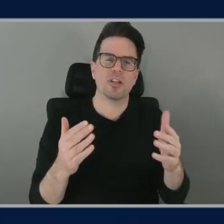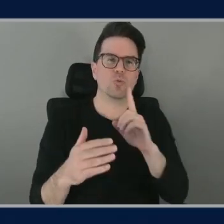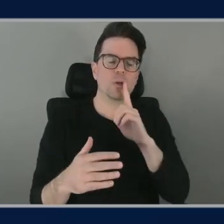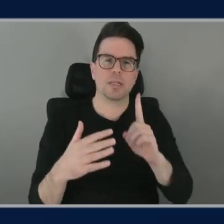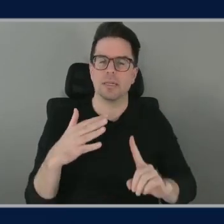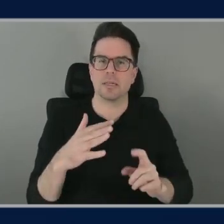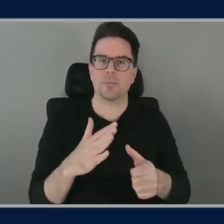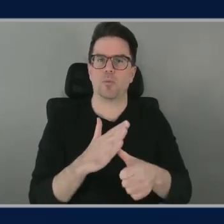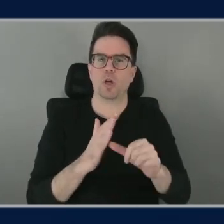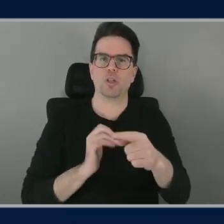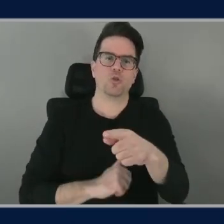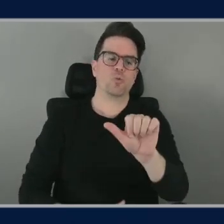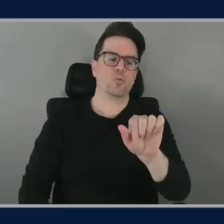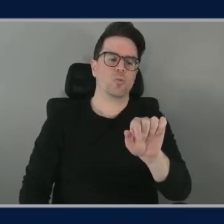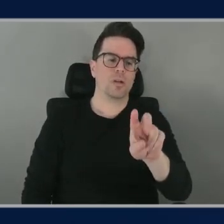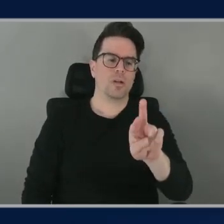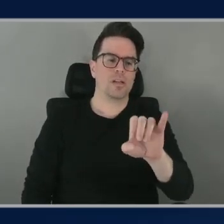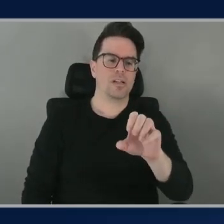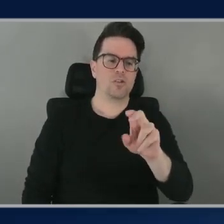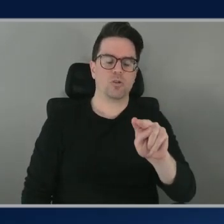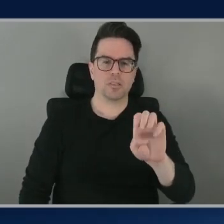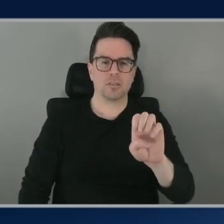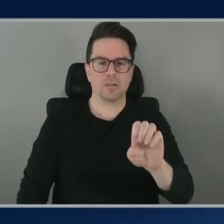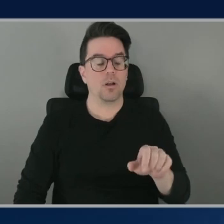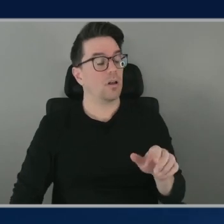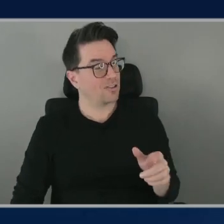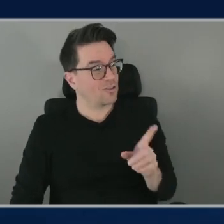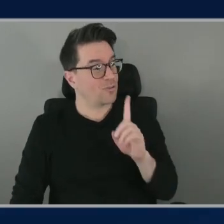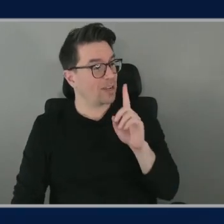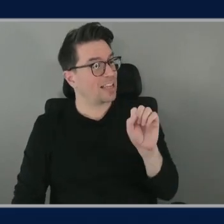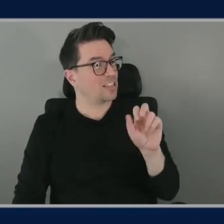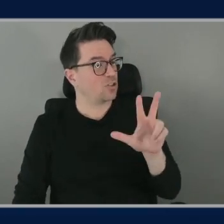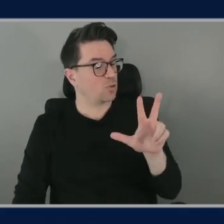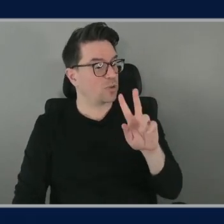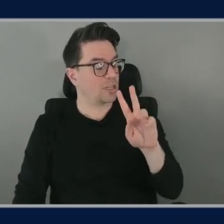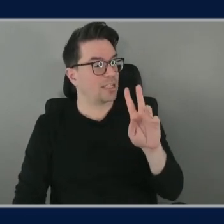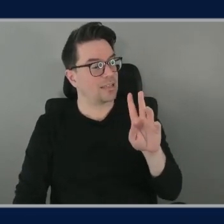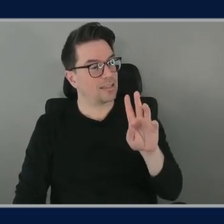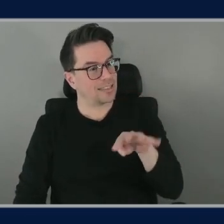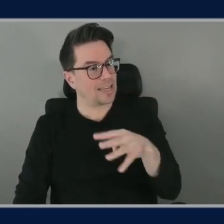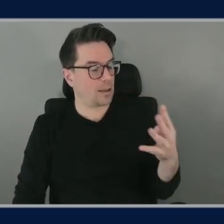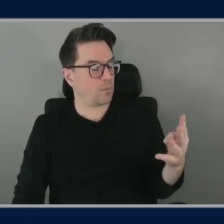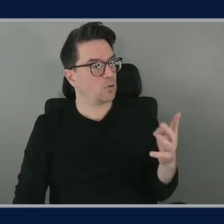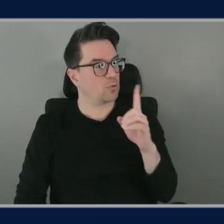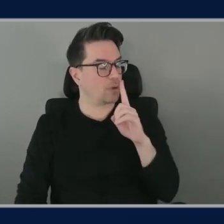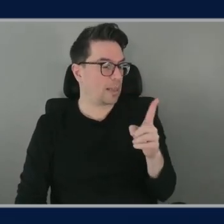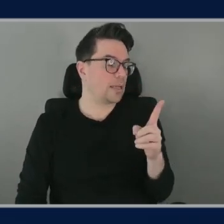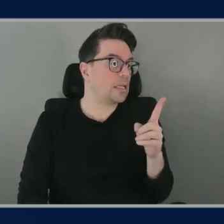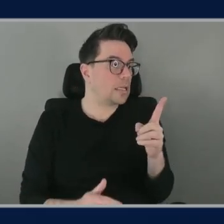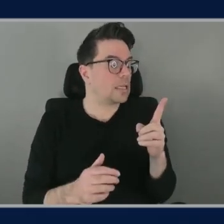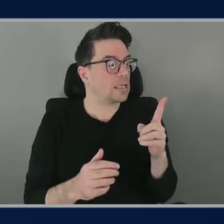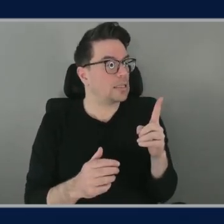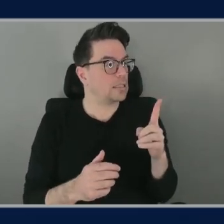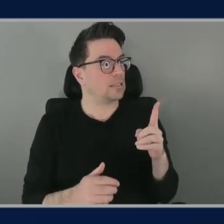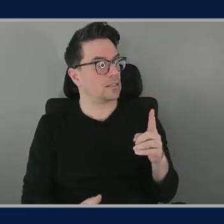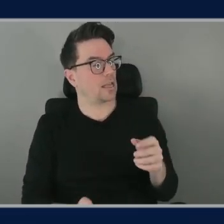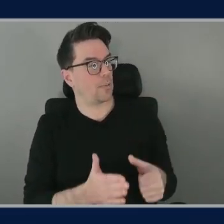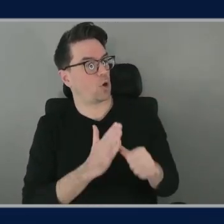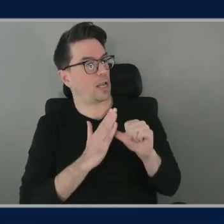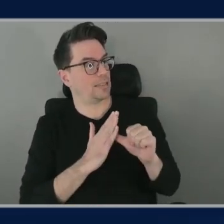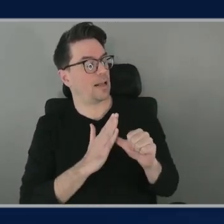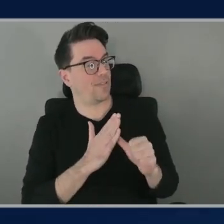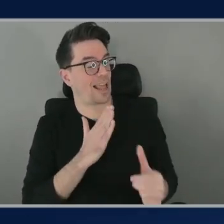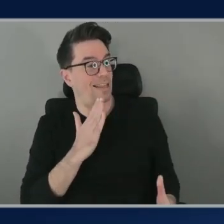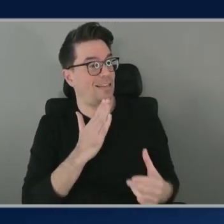tables is kind of interesting, and being able to, obviously reduce the price of tags for customers by 35%. That's a pretty big deal.